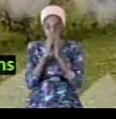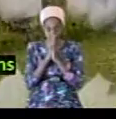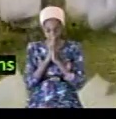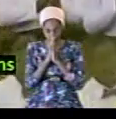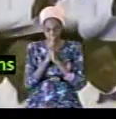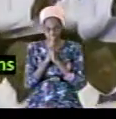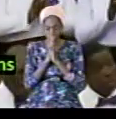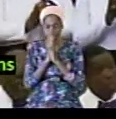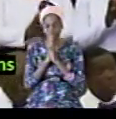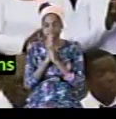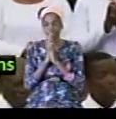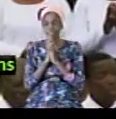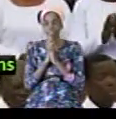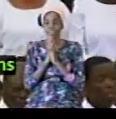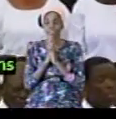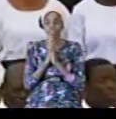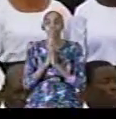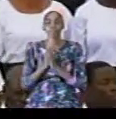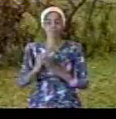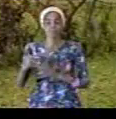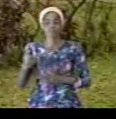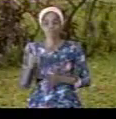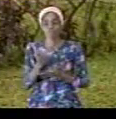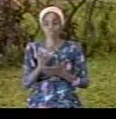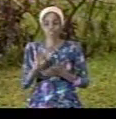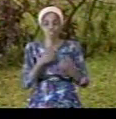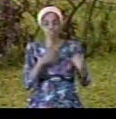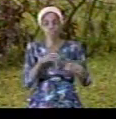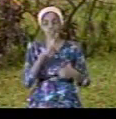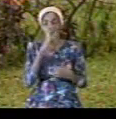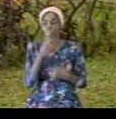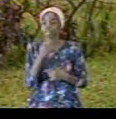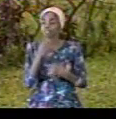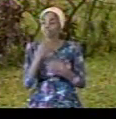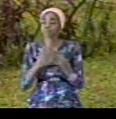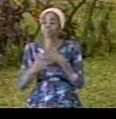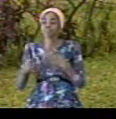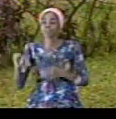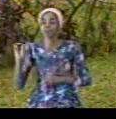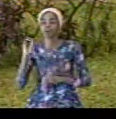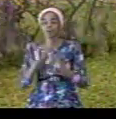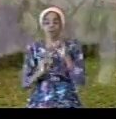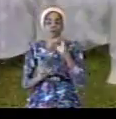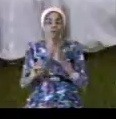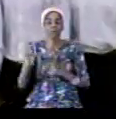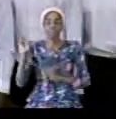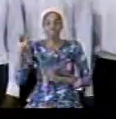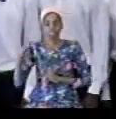Some hearts are bleeding.